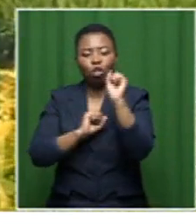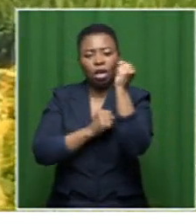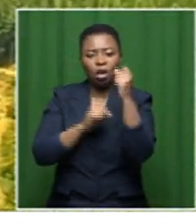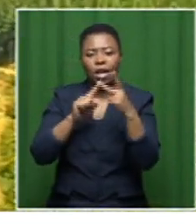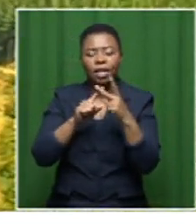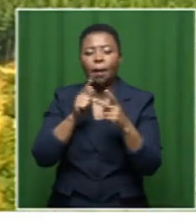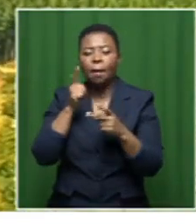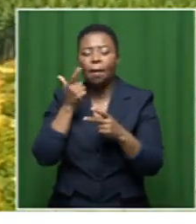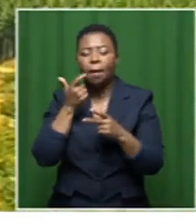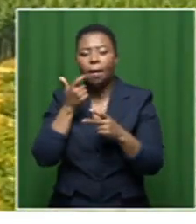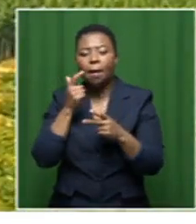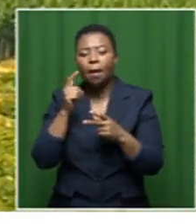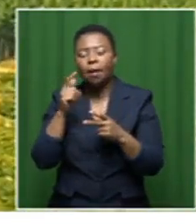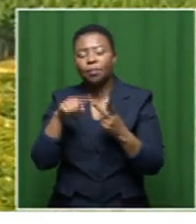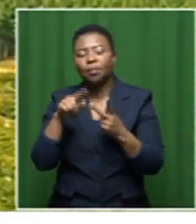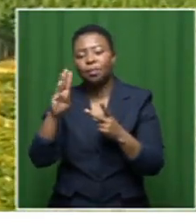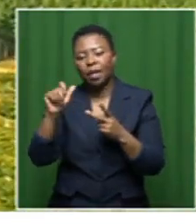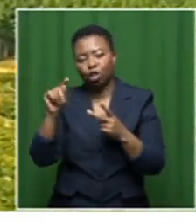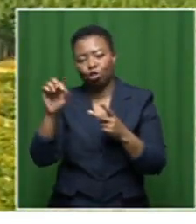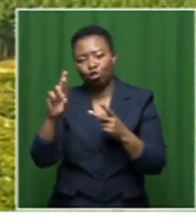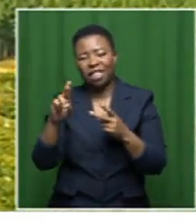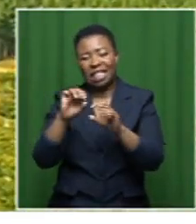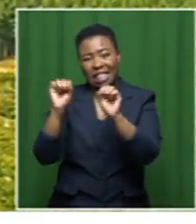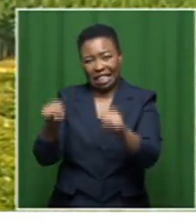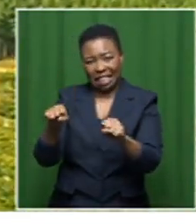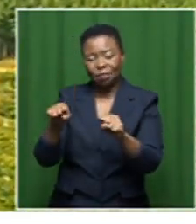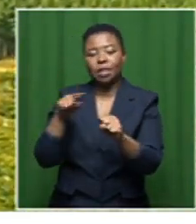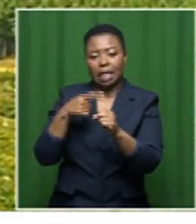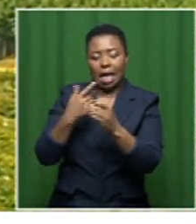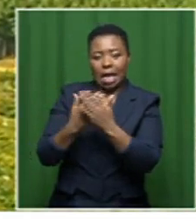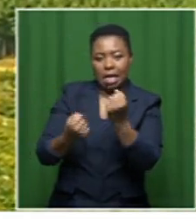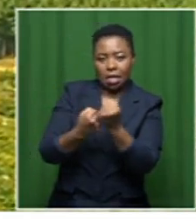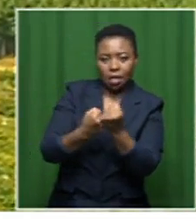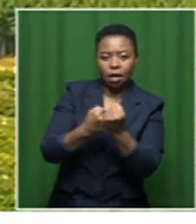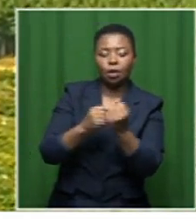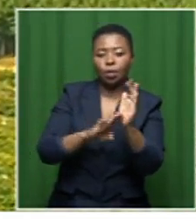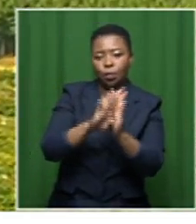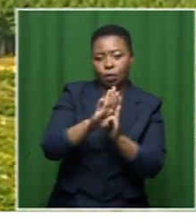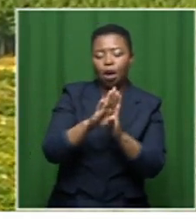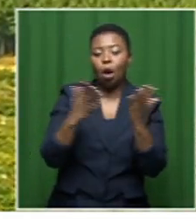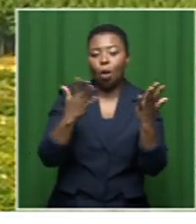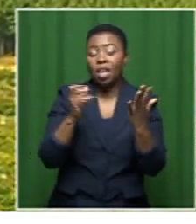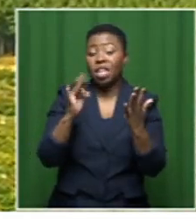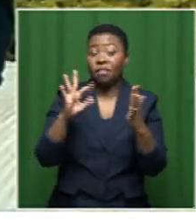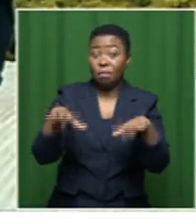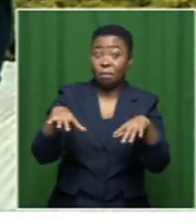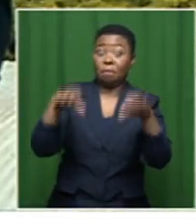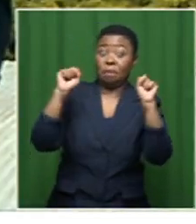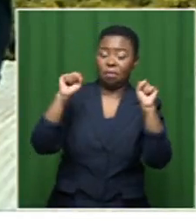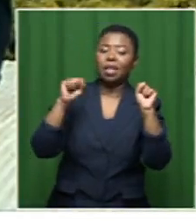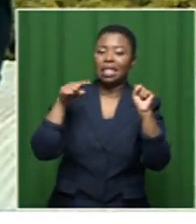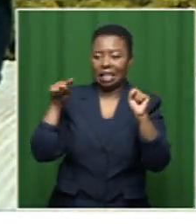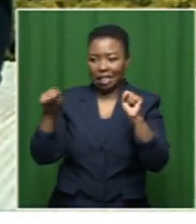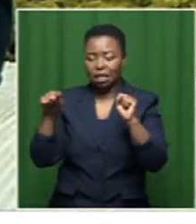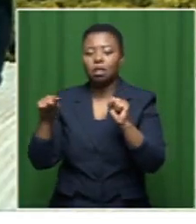a battery system. The capacity is sufficient to sustain the pack house downstairs in the event of a blackout. The